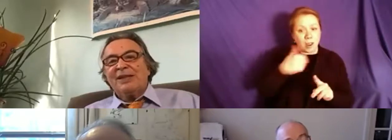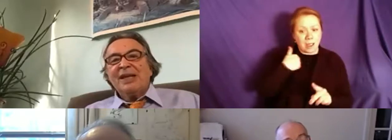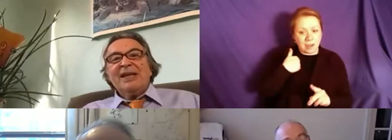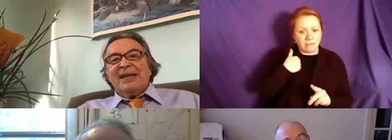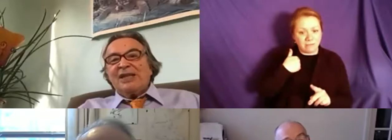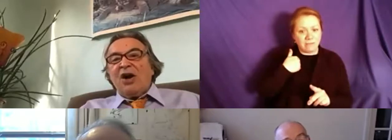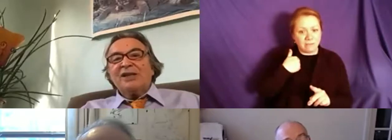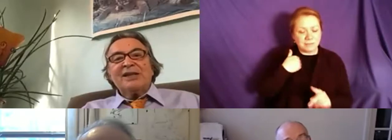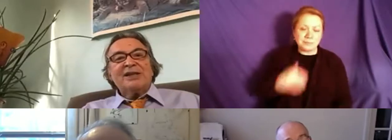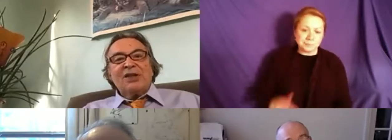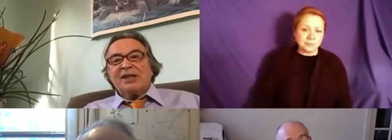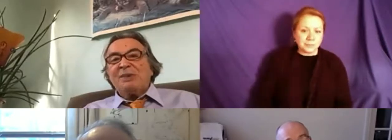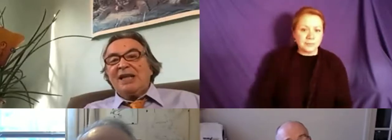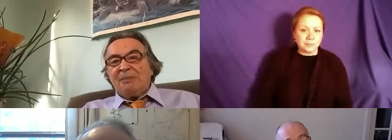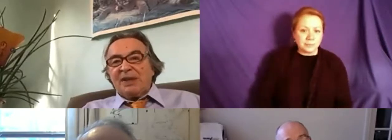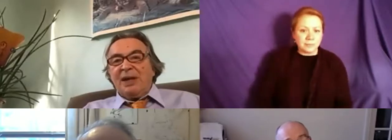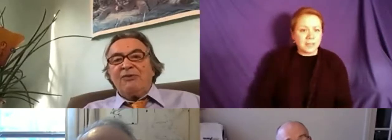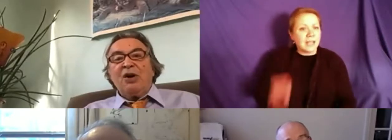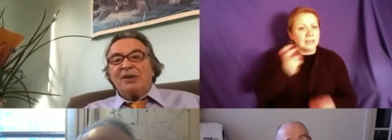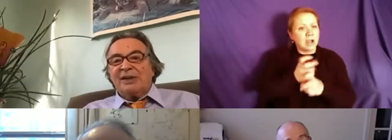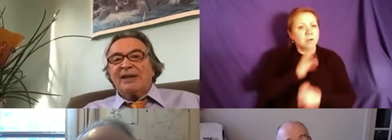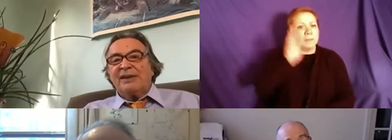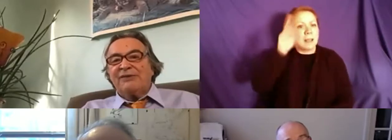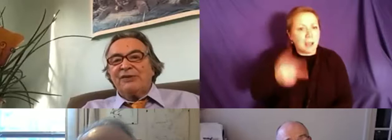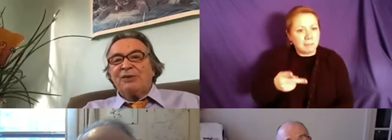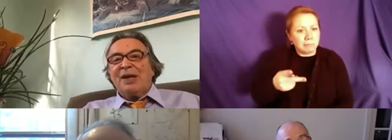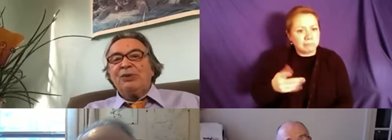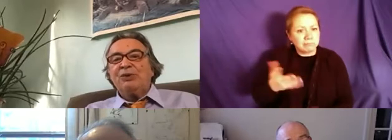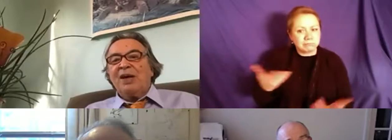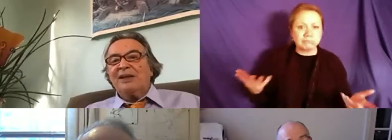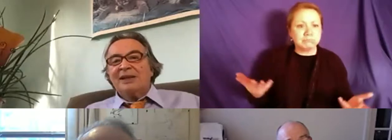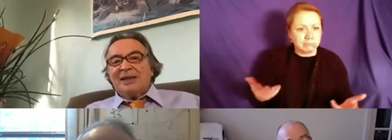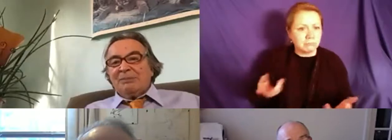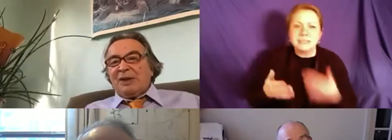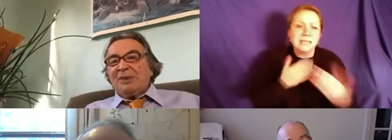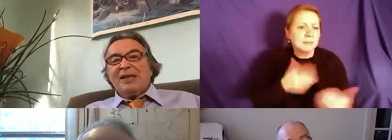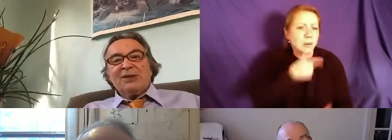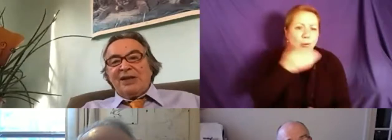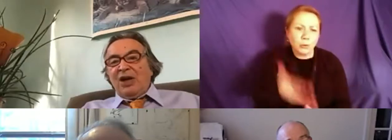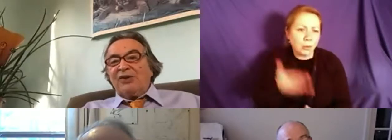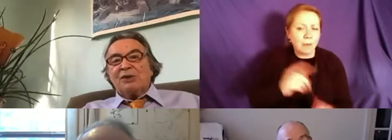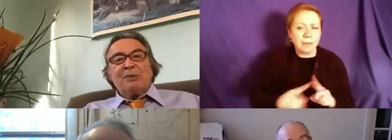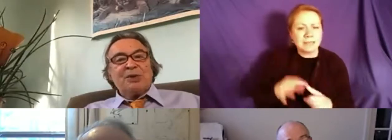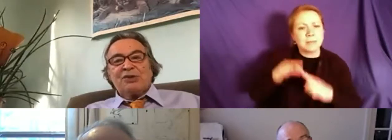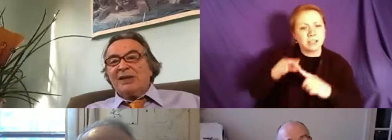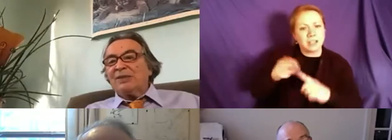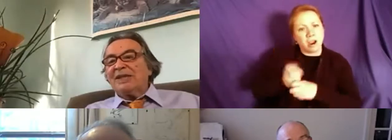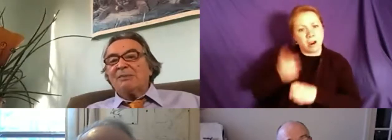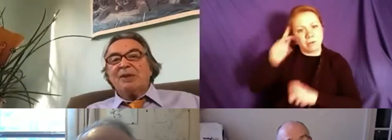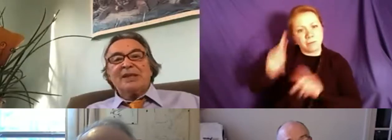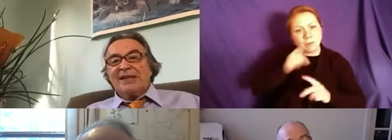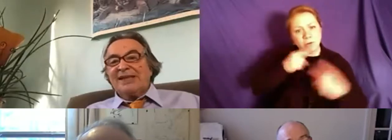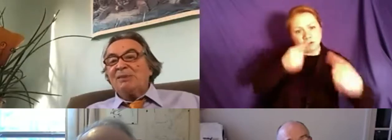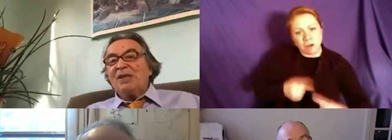people who are, it's hard to sort of speak up and come forward if no matter who you are, but it's particularly hard for those people who are struggling